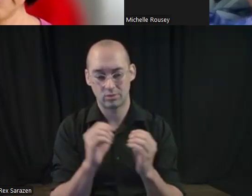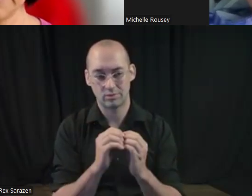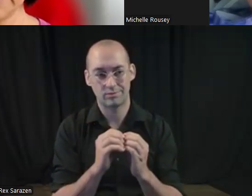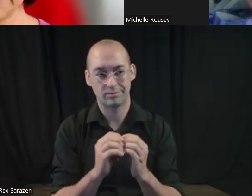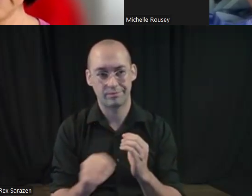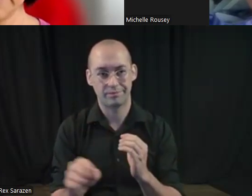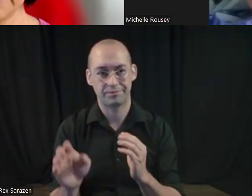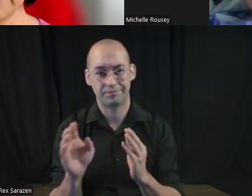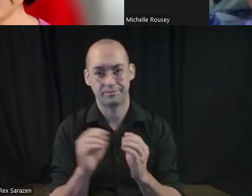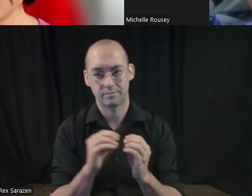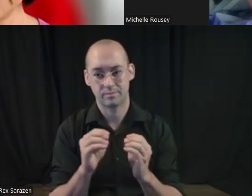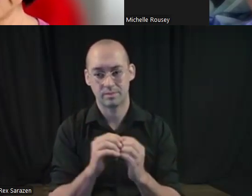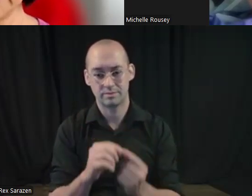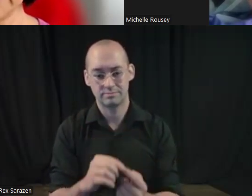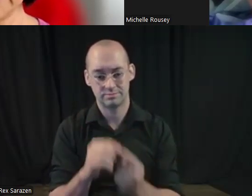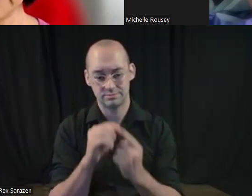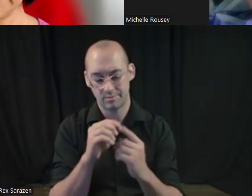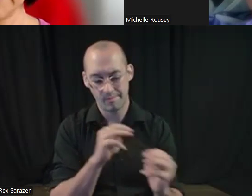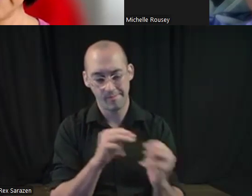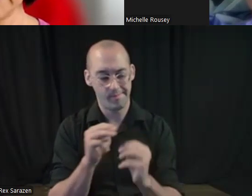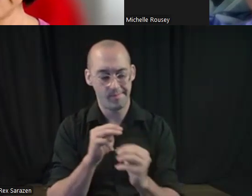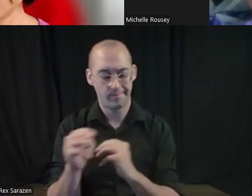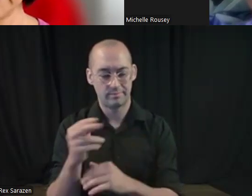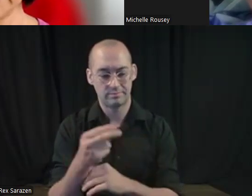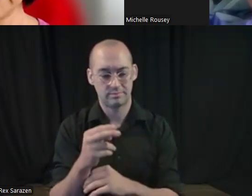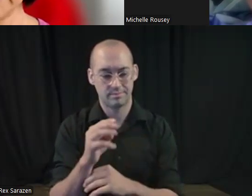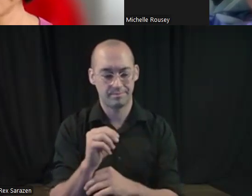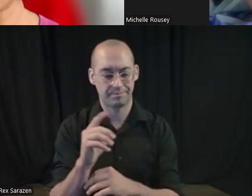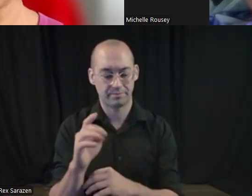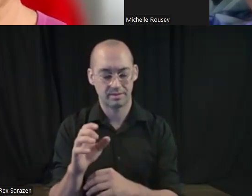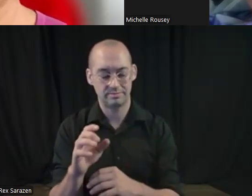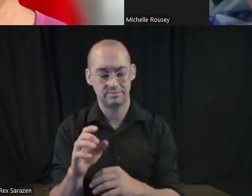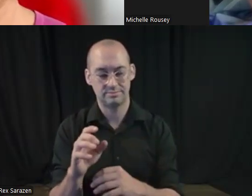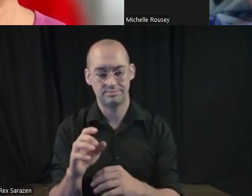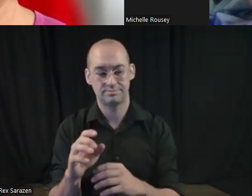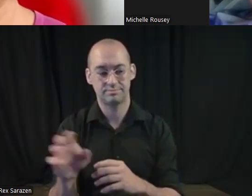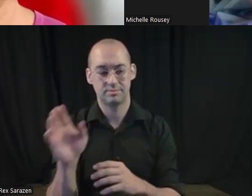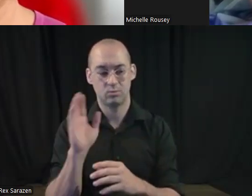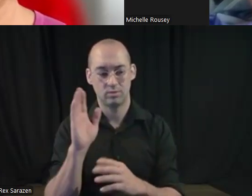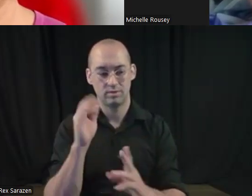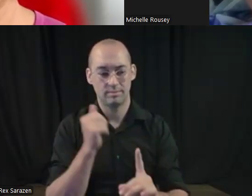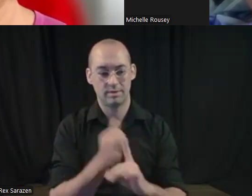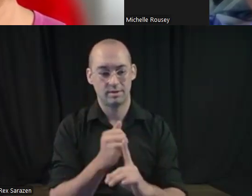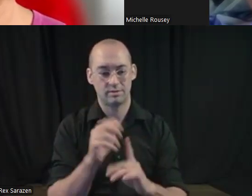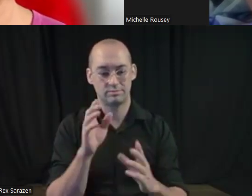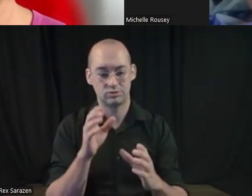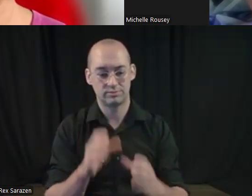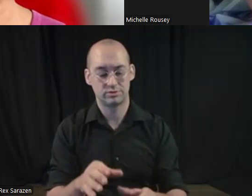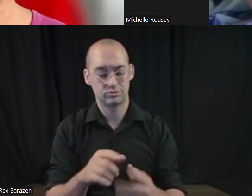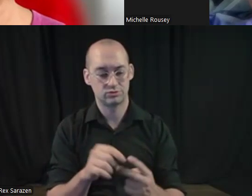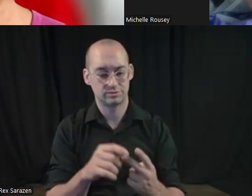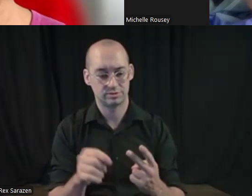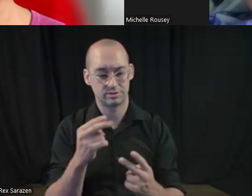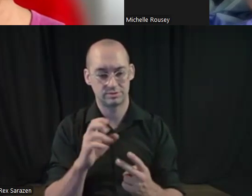even more specialized, moving MPCs and will impact consumer choice in HBCS even